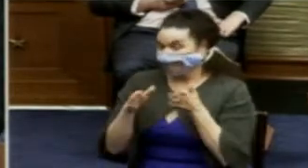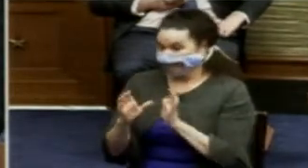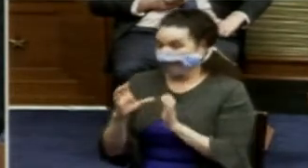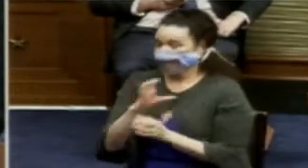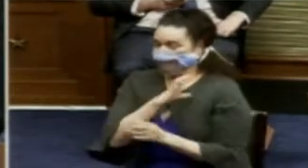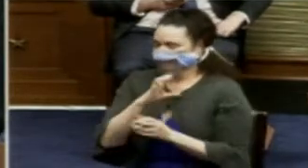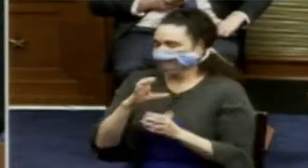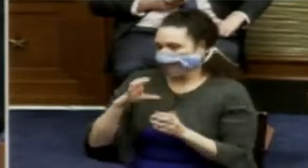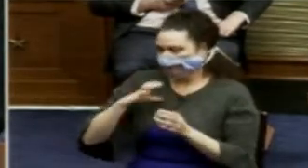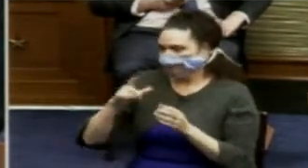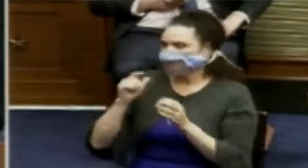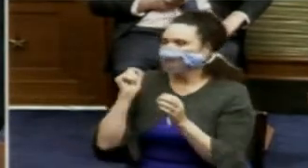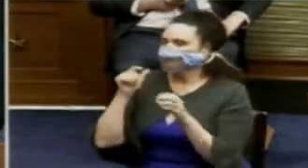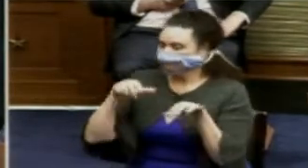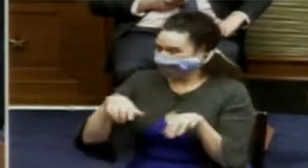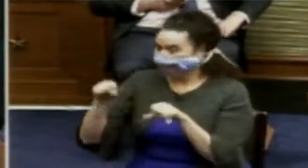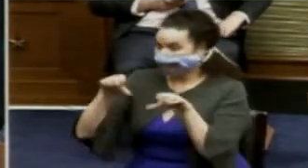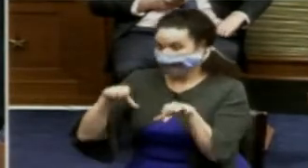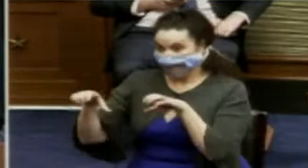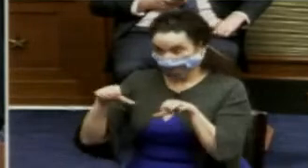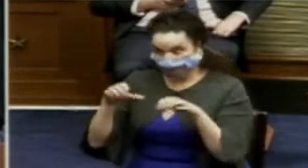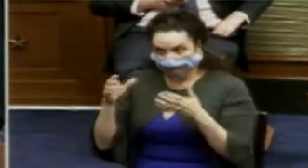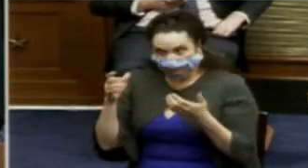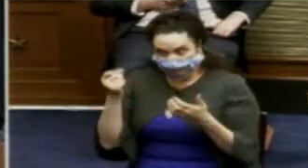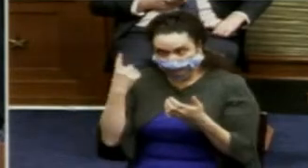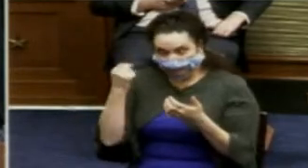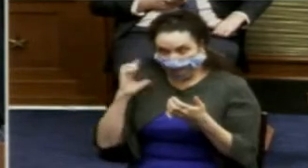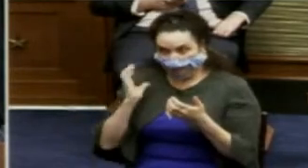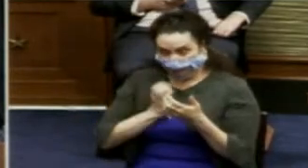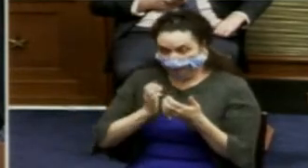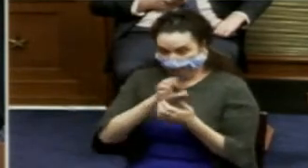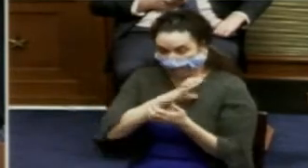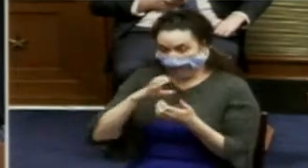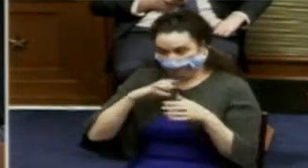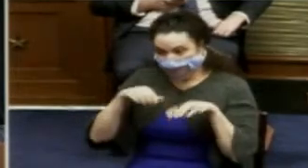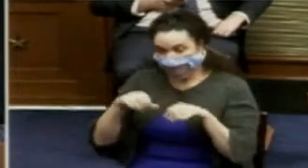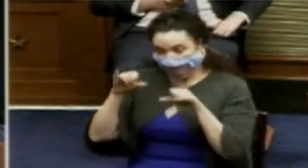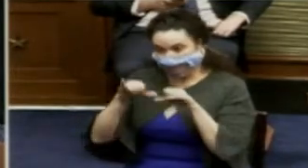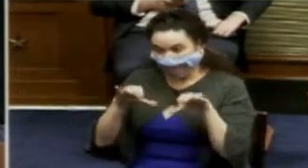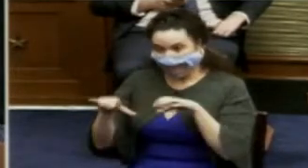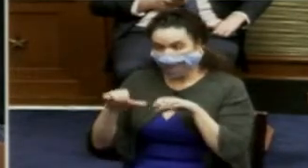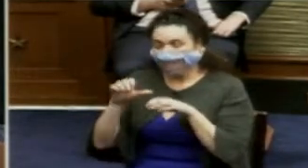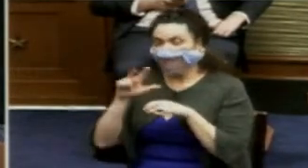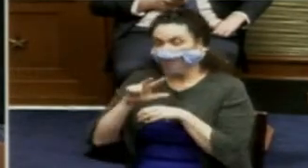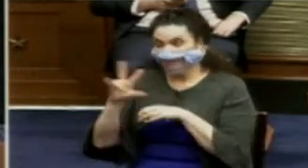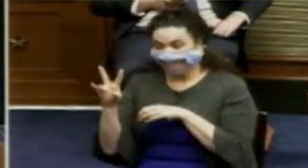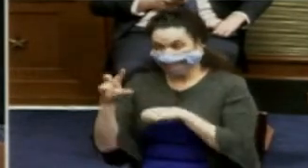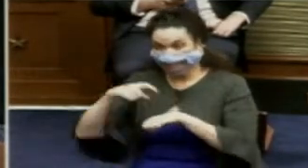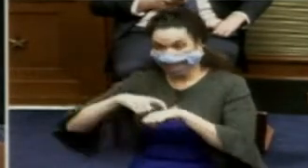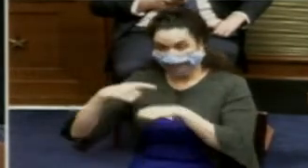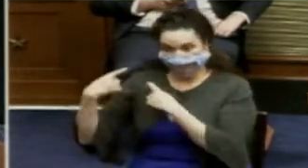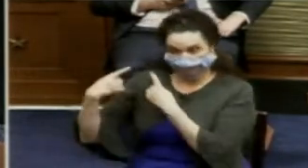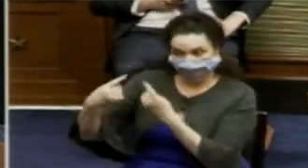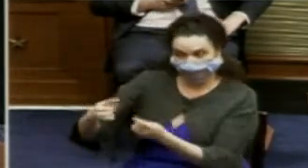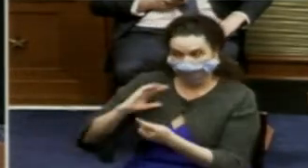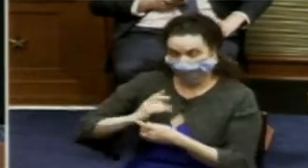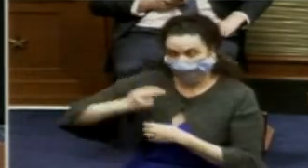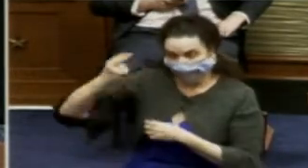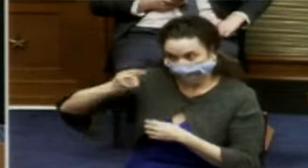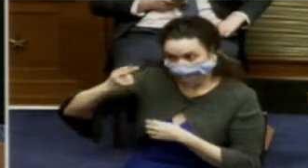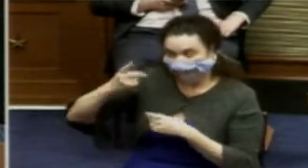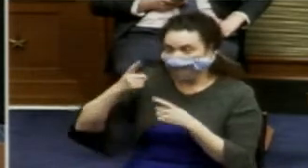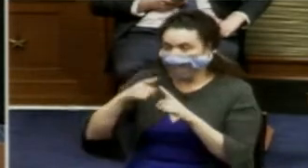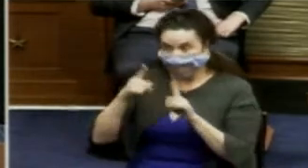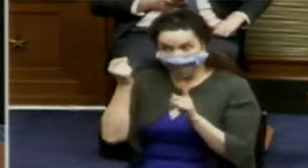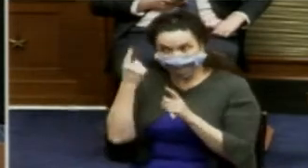action 37 times in our nation's history. Well, fair enough, but for our purposes here today, the admissions clause